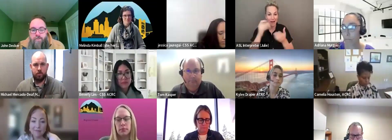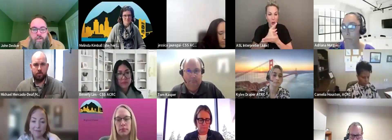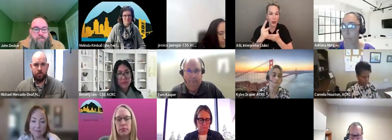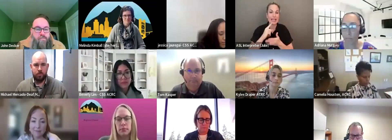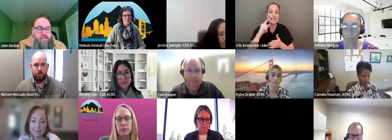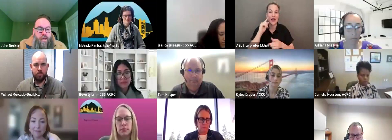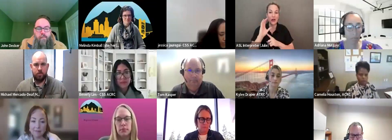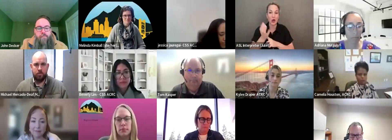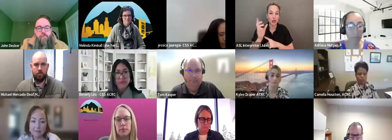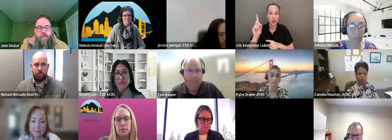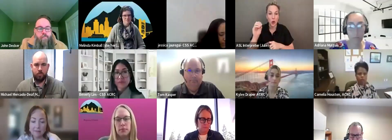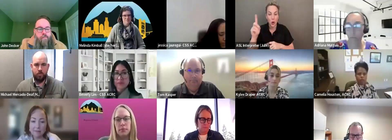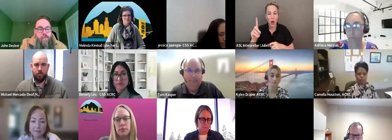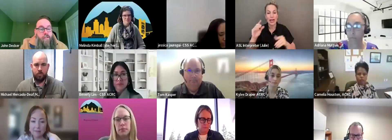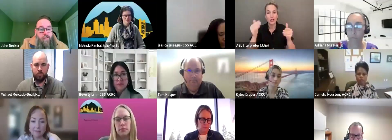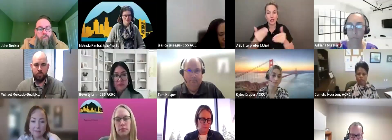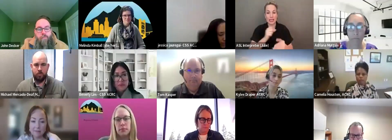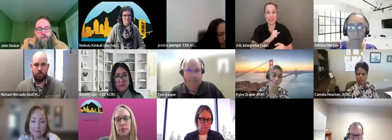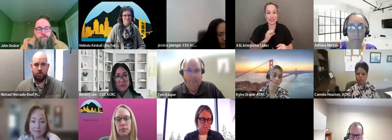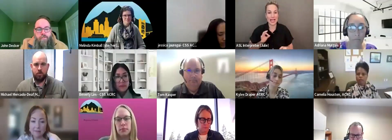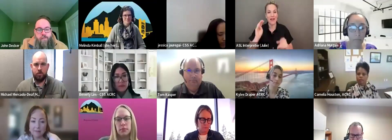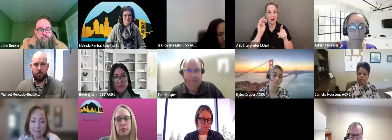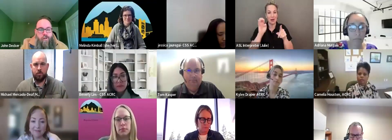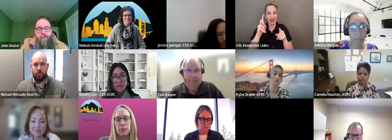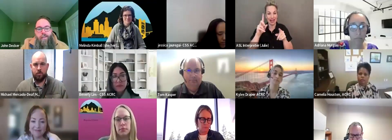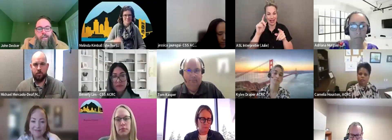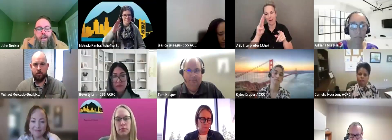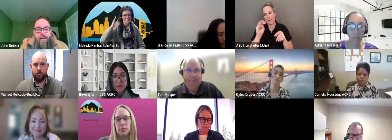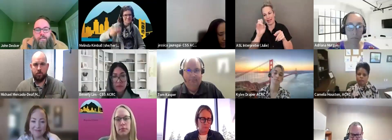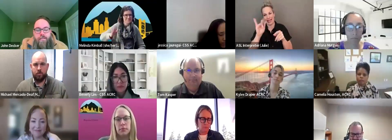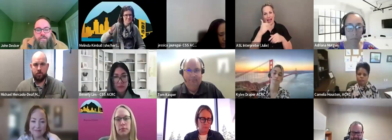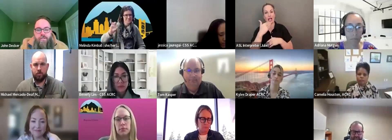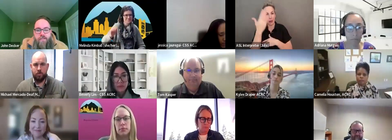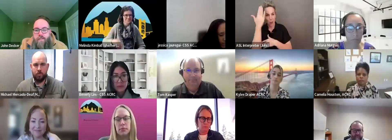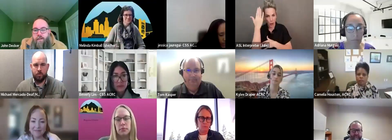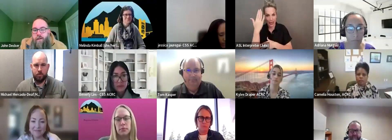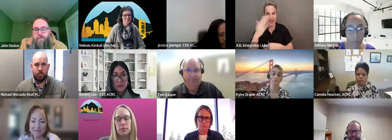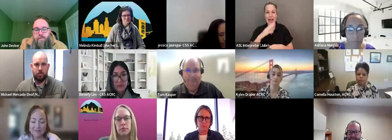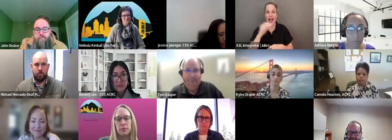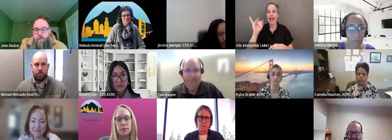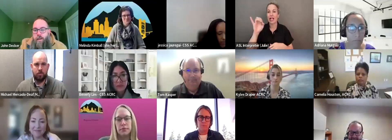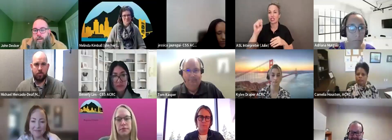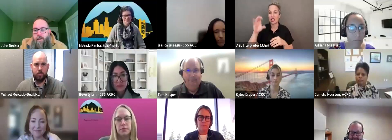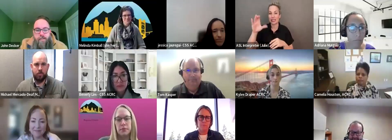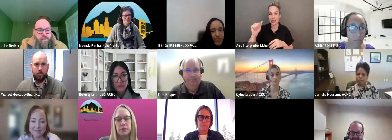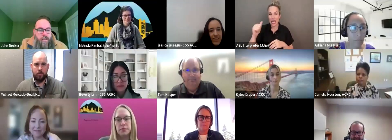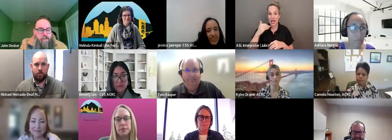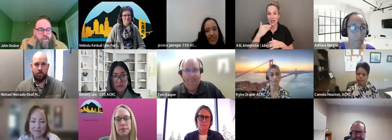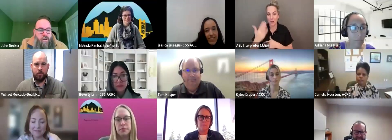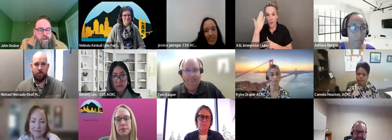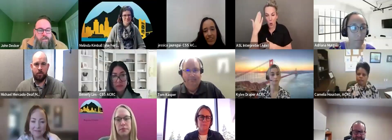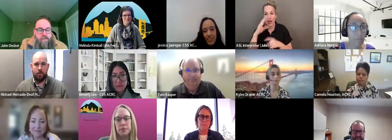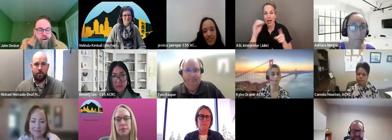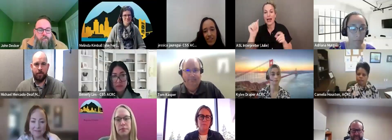So for introductions of staff, we have Melinda Kimball, who is here. Good morning. I see Jessica on. Good morning. And I